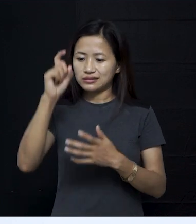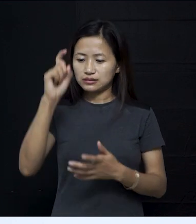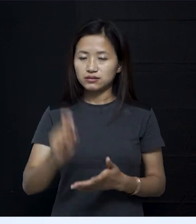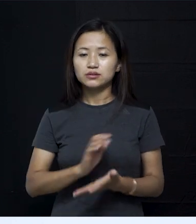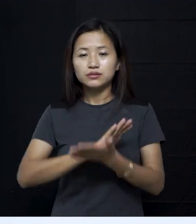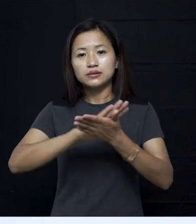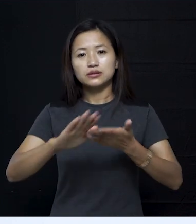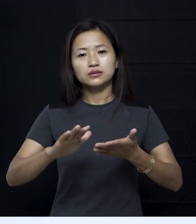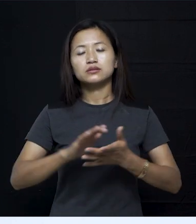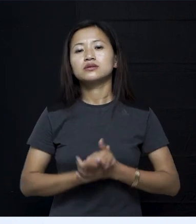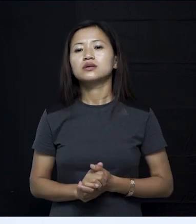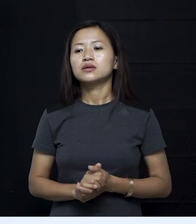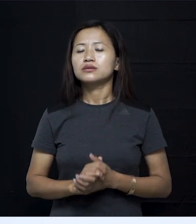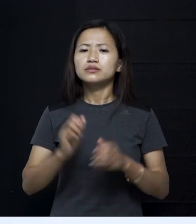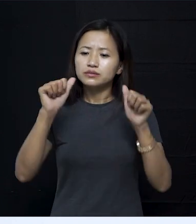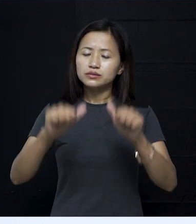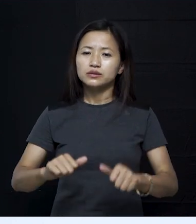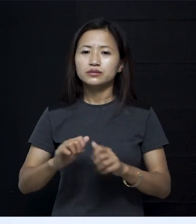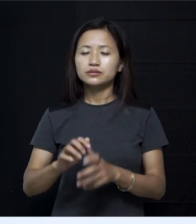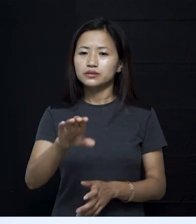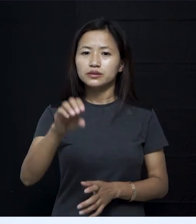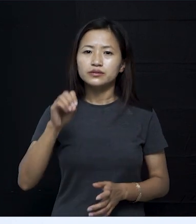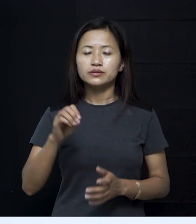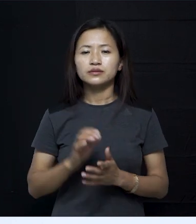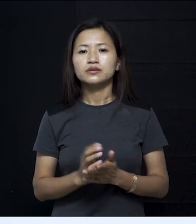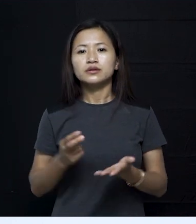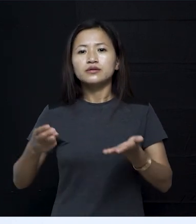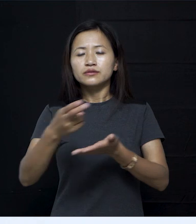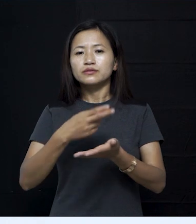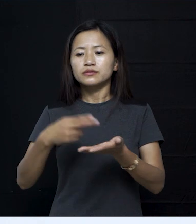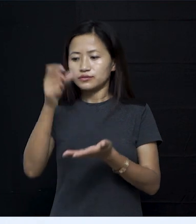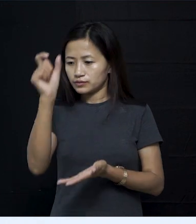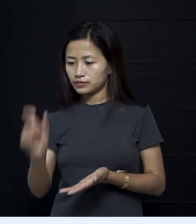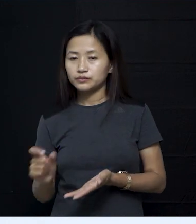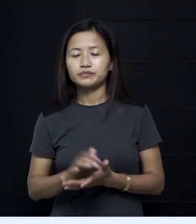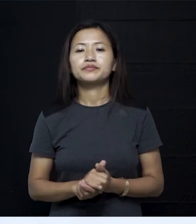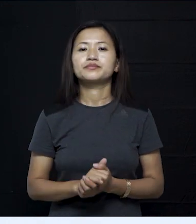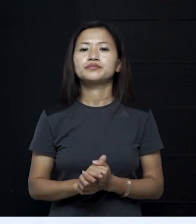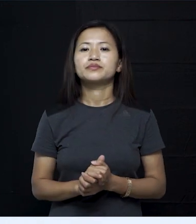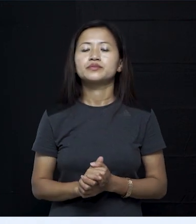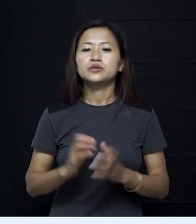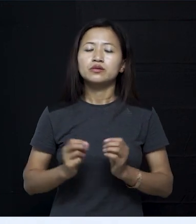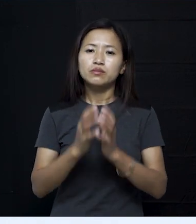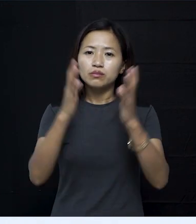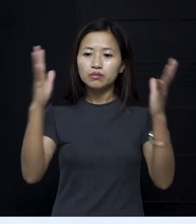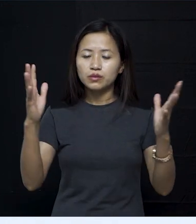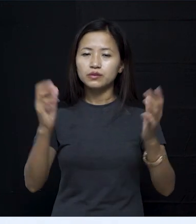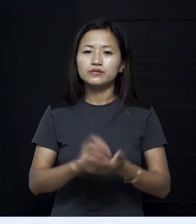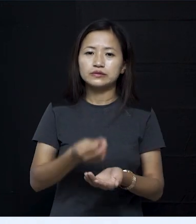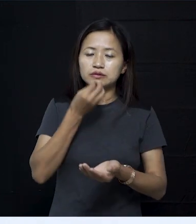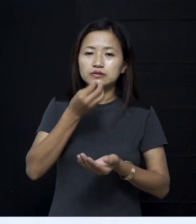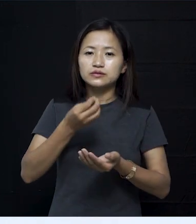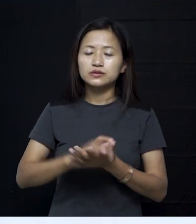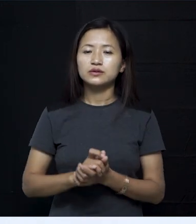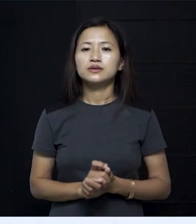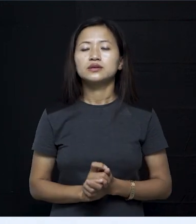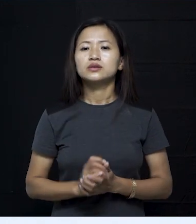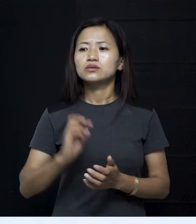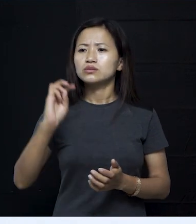Zaid. Then regarding the Rabi crops, these are sown in October to November and harvested